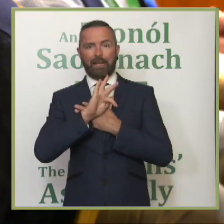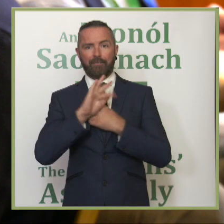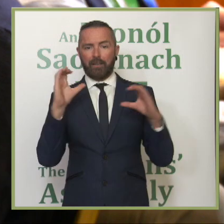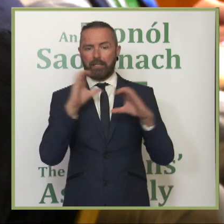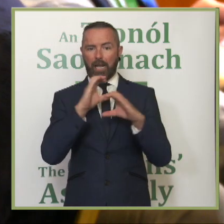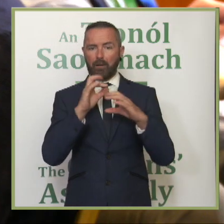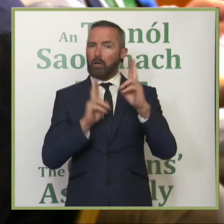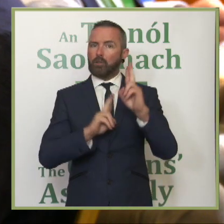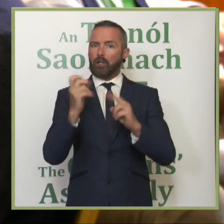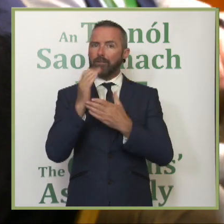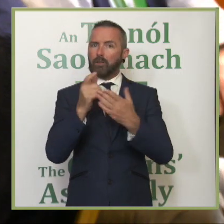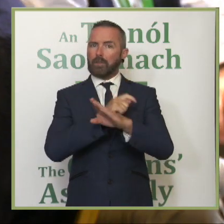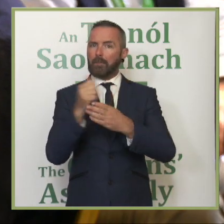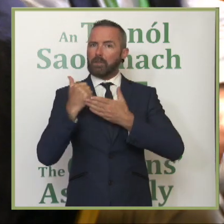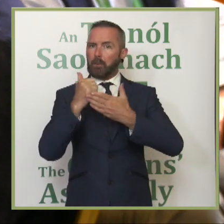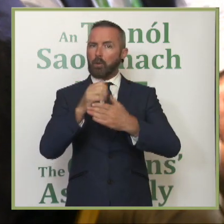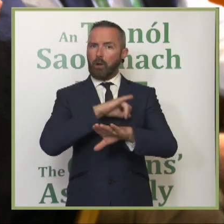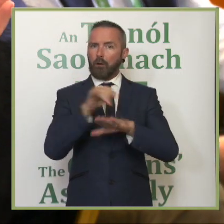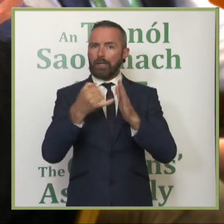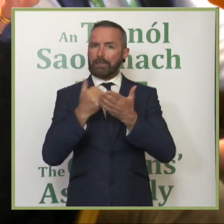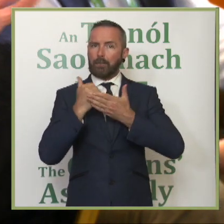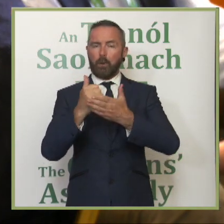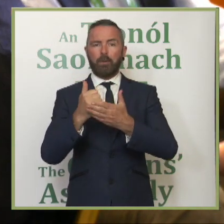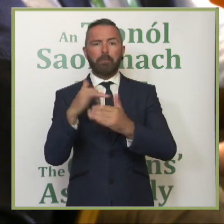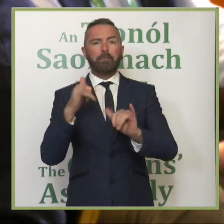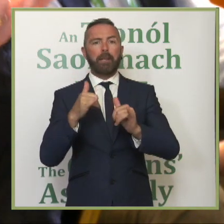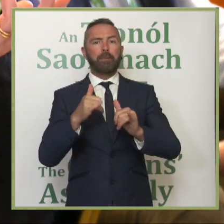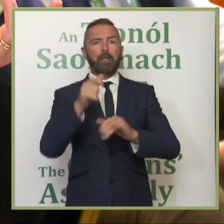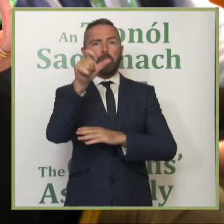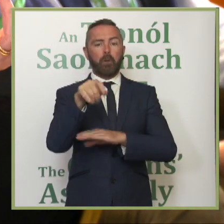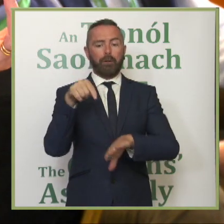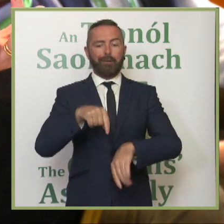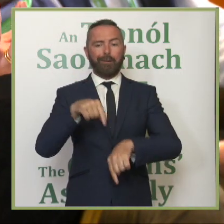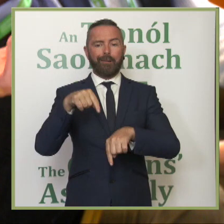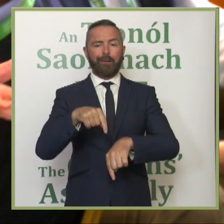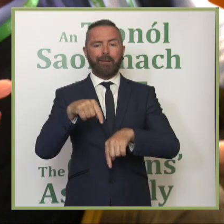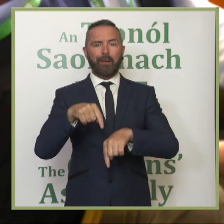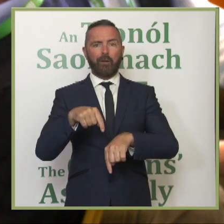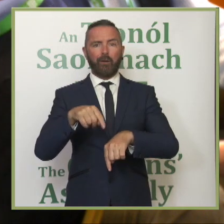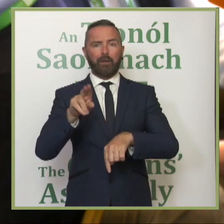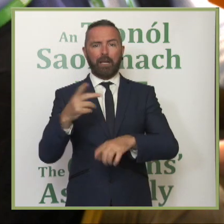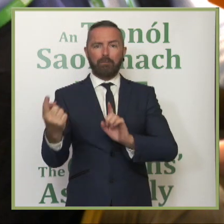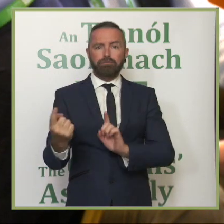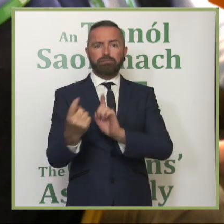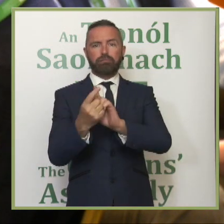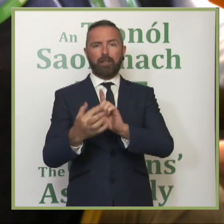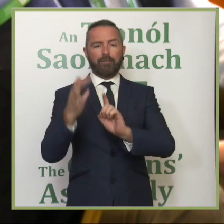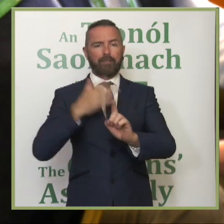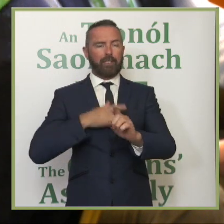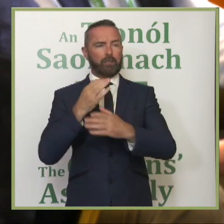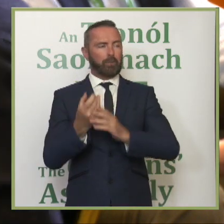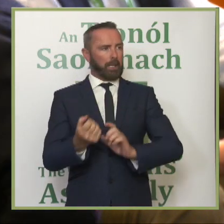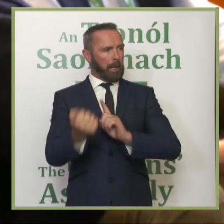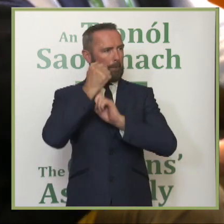organisational support of some sort, in the form maybe of somebody on site that a person could go to if they were triggered by